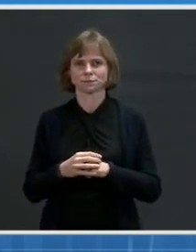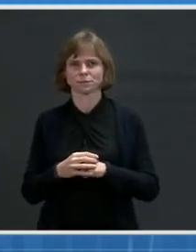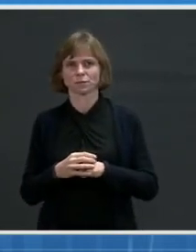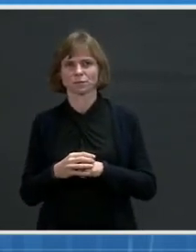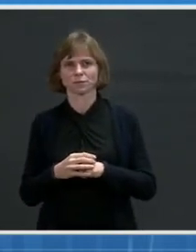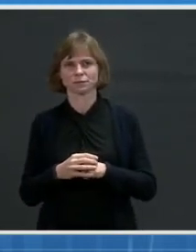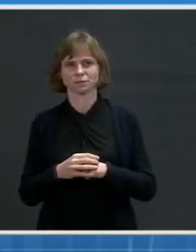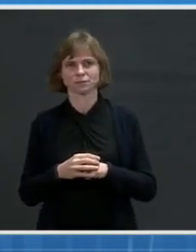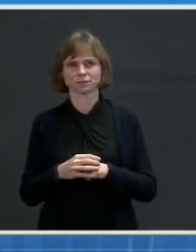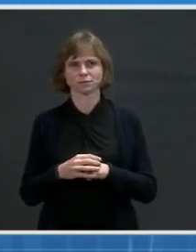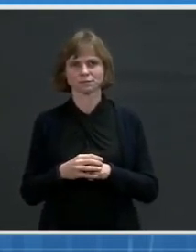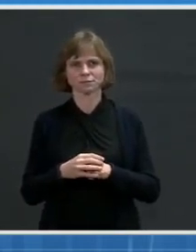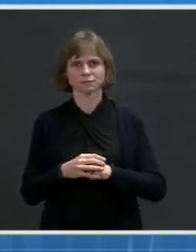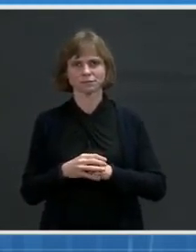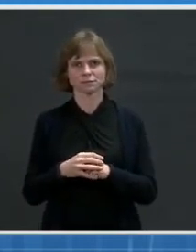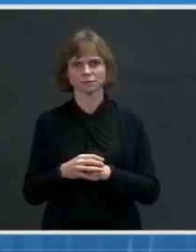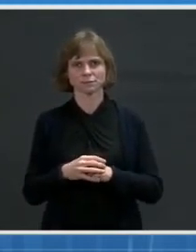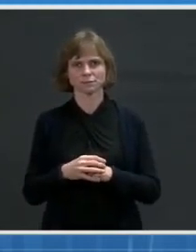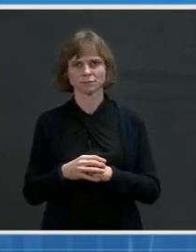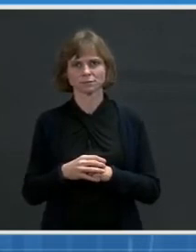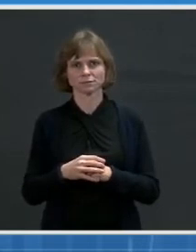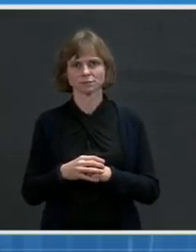Next, we'll go to Aaron Banco at the Daily Beast.